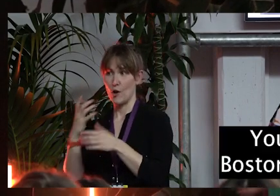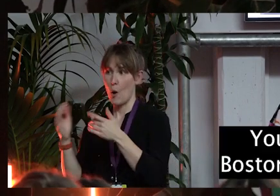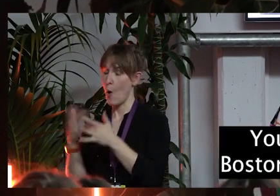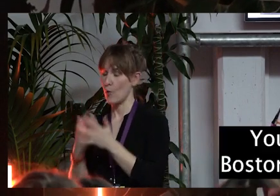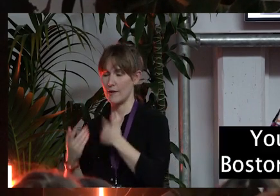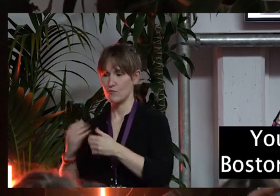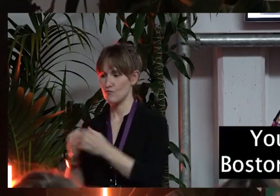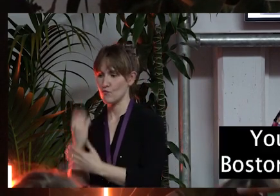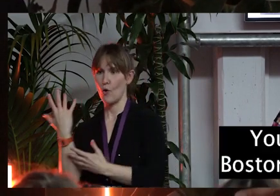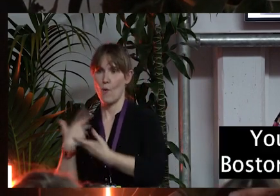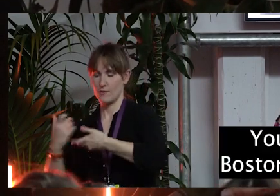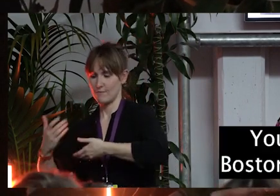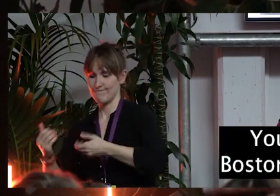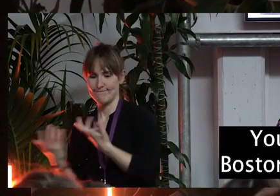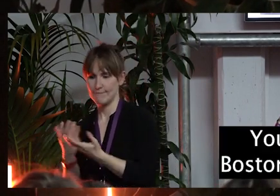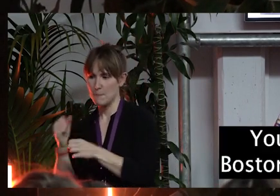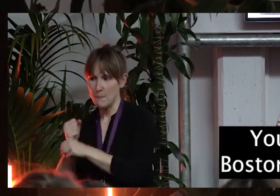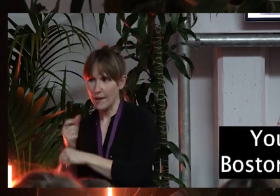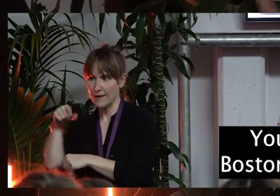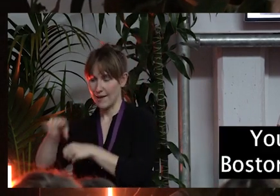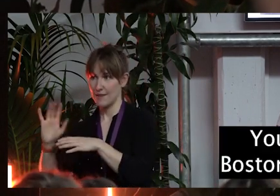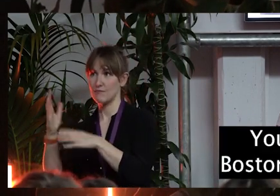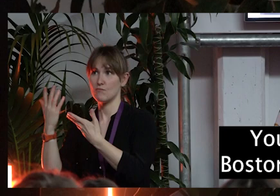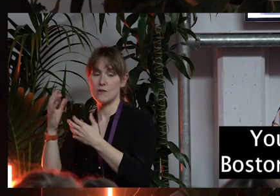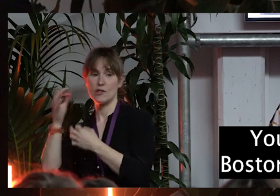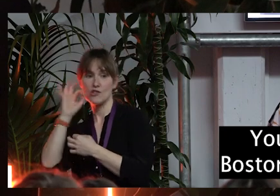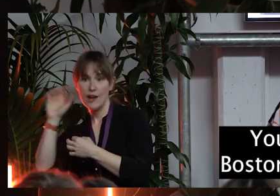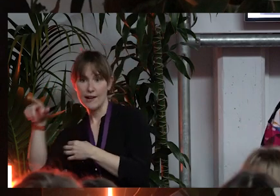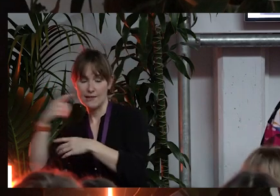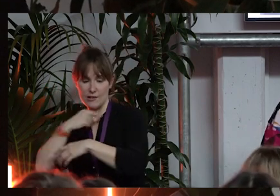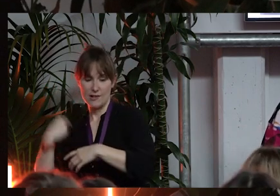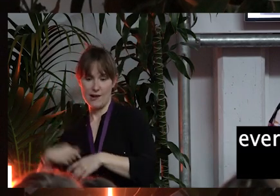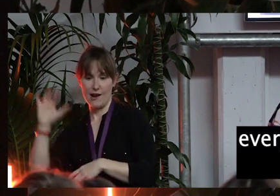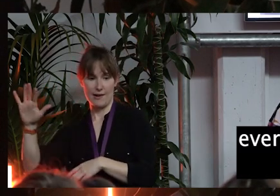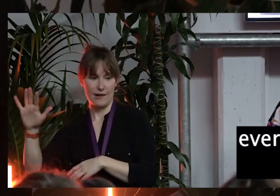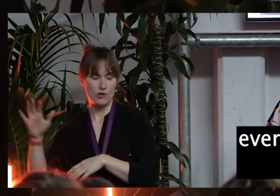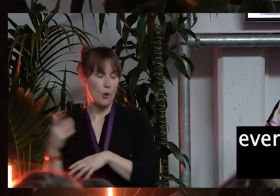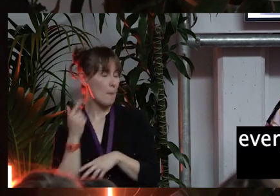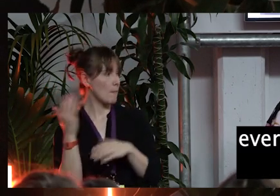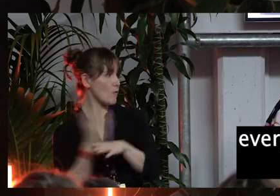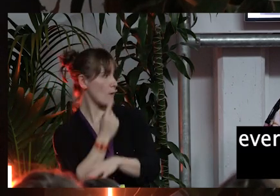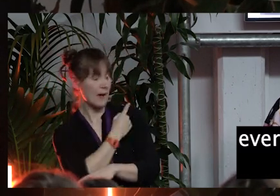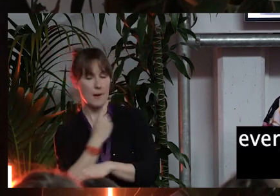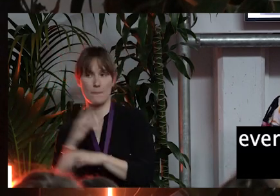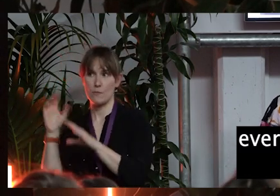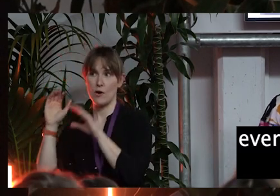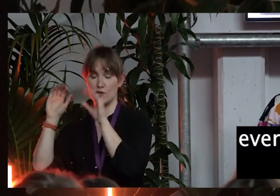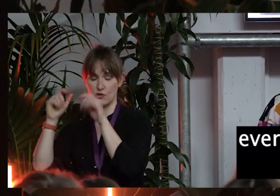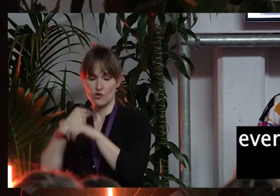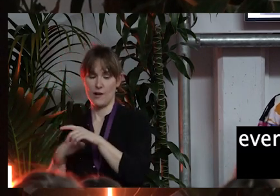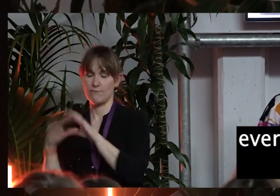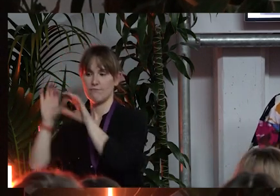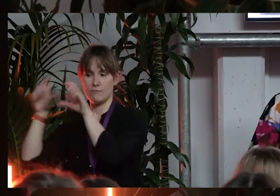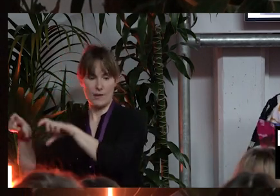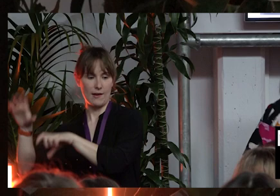to do it. You would have heard about Boston Tea Party and the opium trade. Everything that led up to Fortune's